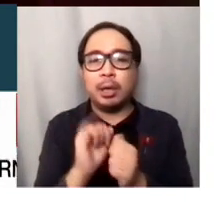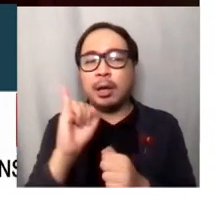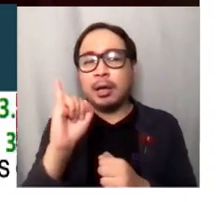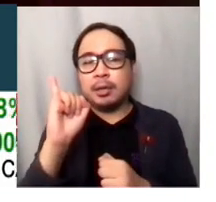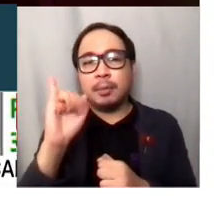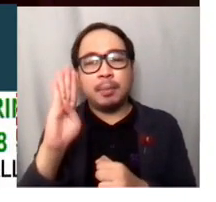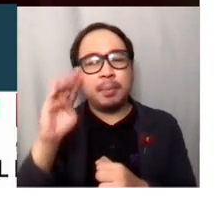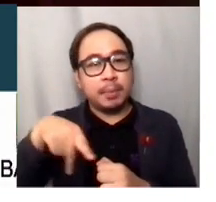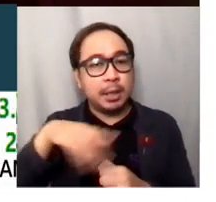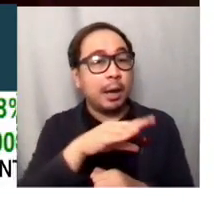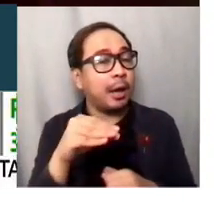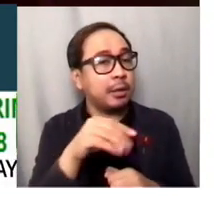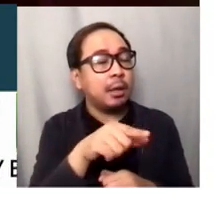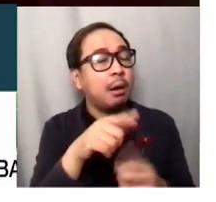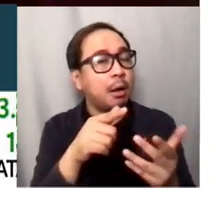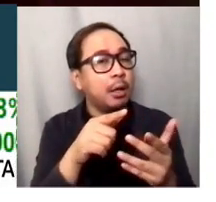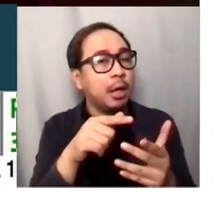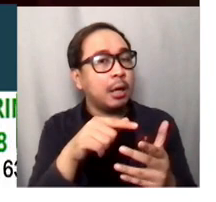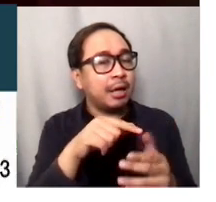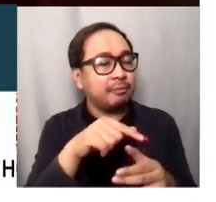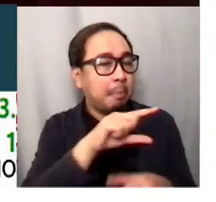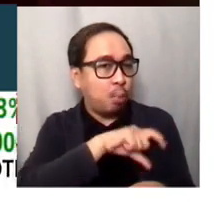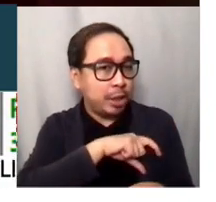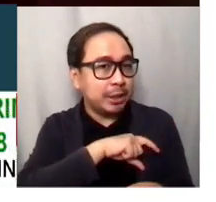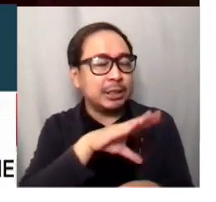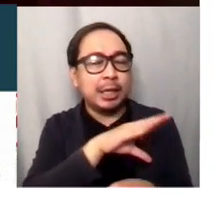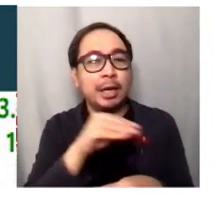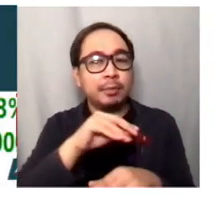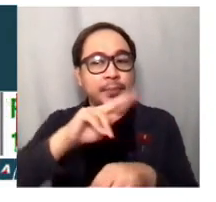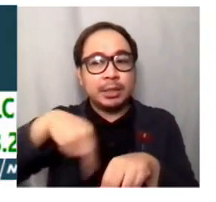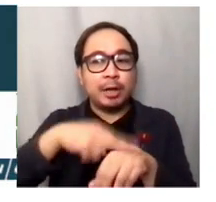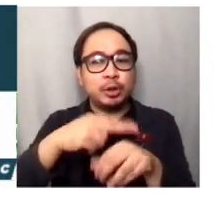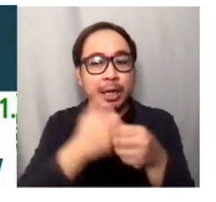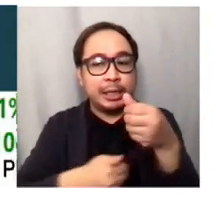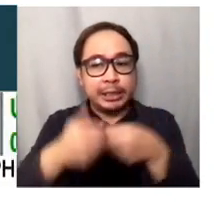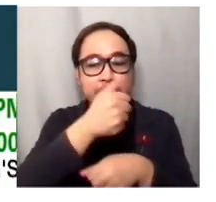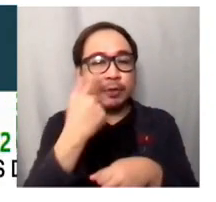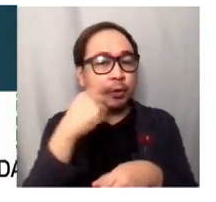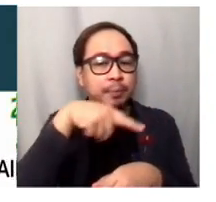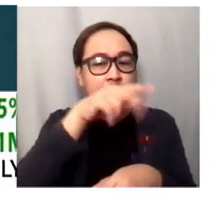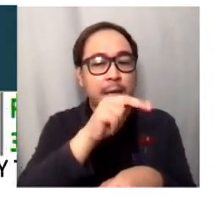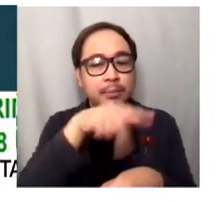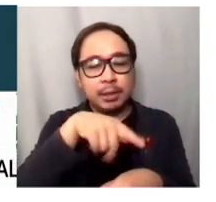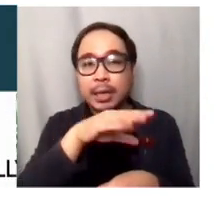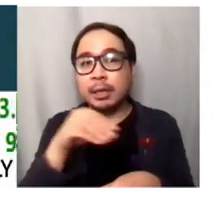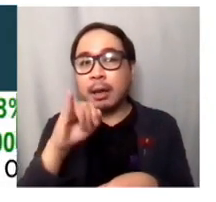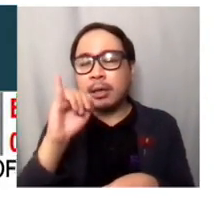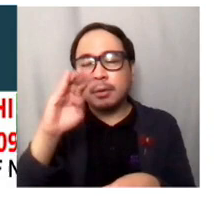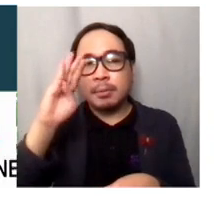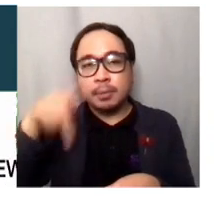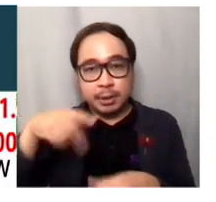and the local police and the national leadership of IBP and the national leadership of PNP, it helped greatly